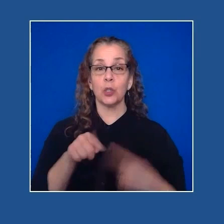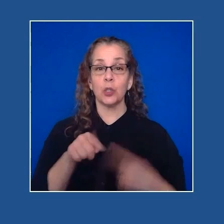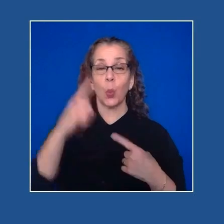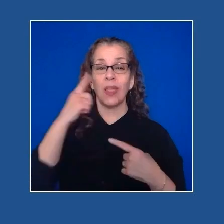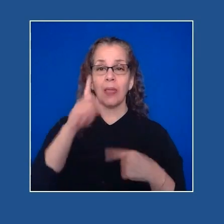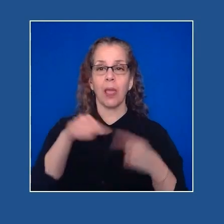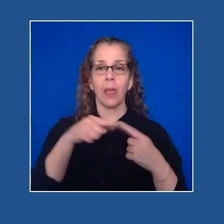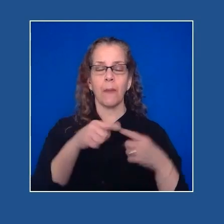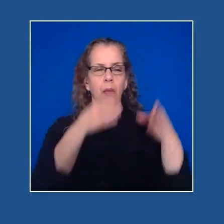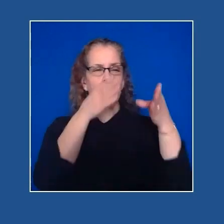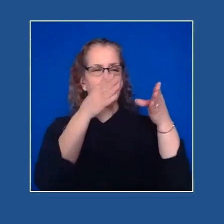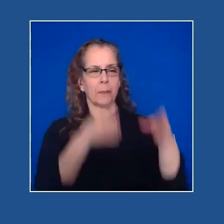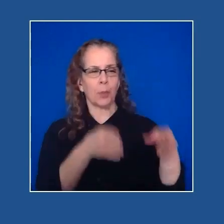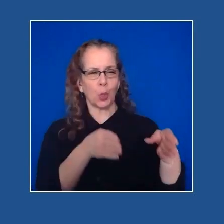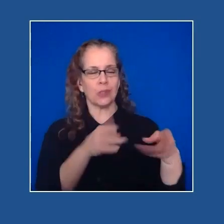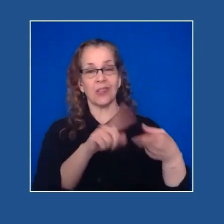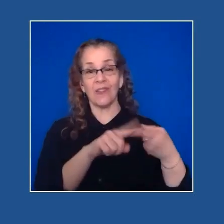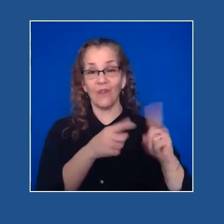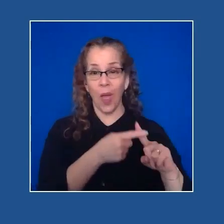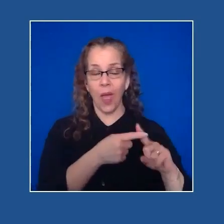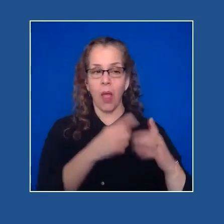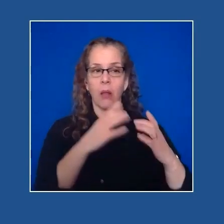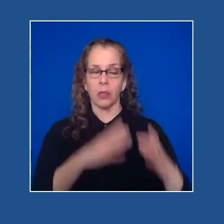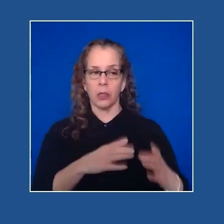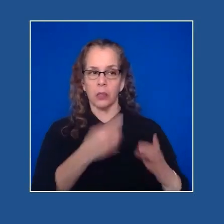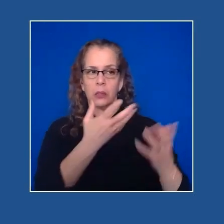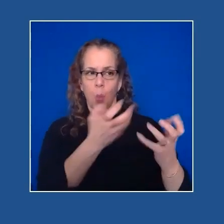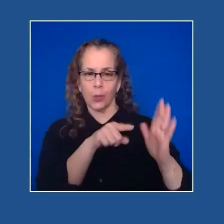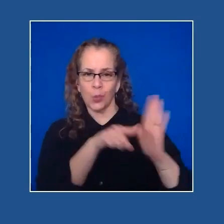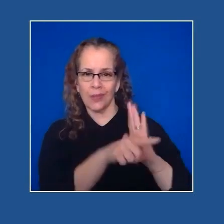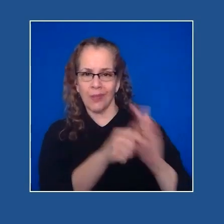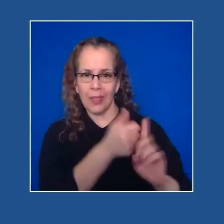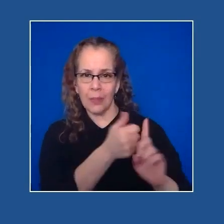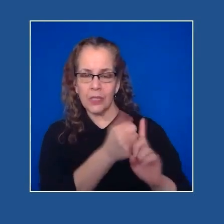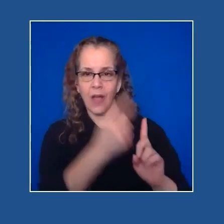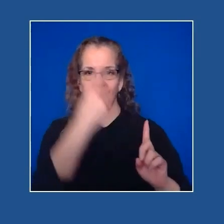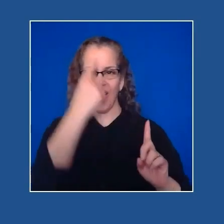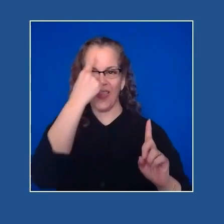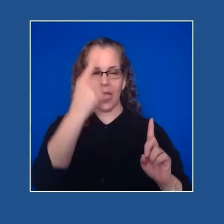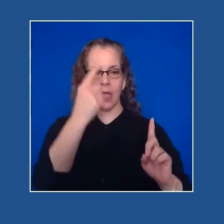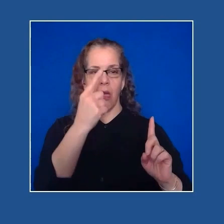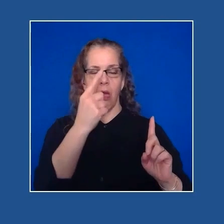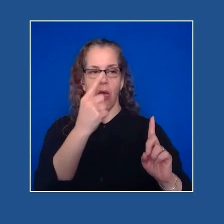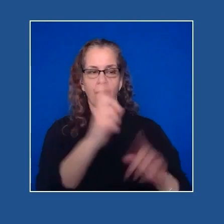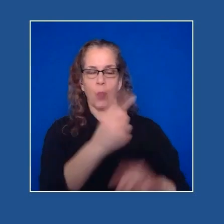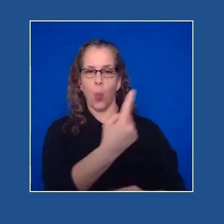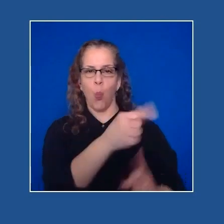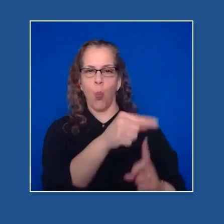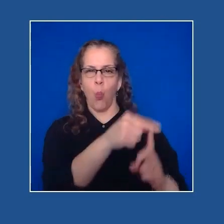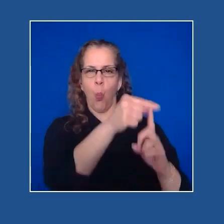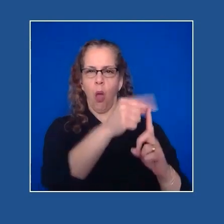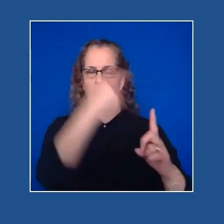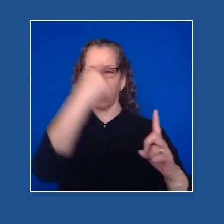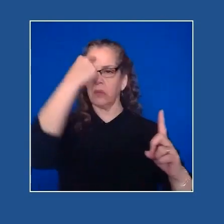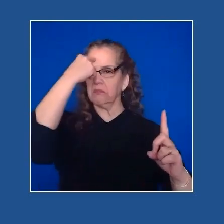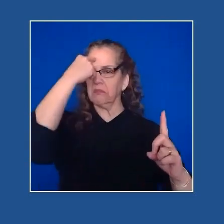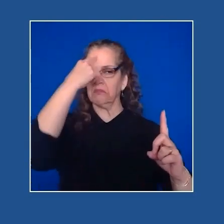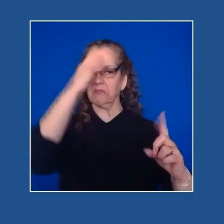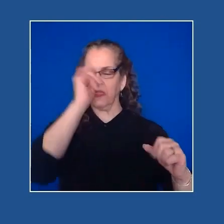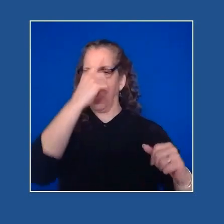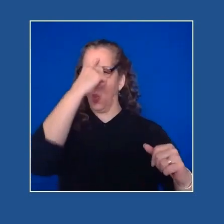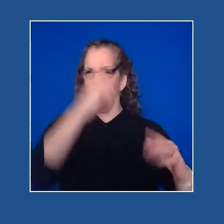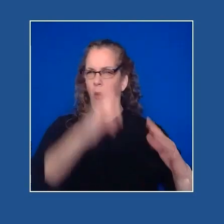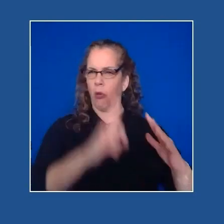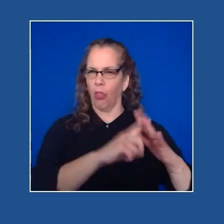a client being suicidal, most people tend to think of it as a unitary state of mind. But it's possible to take a